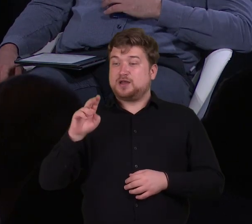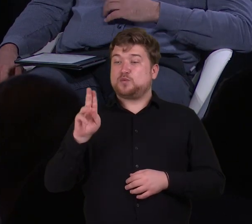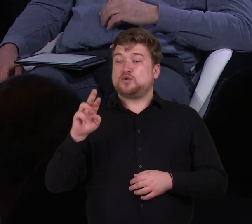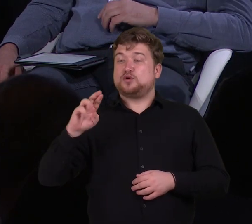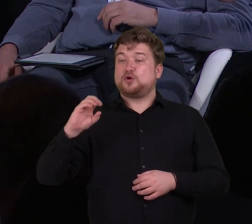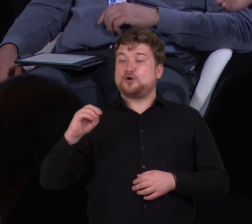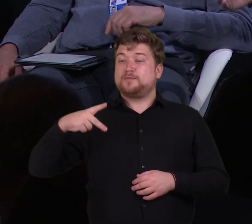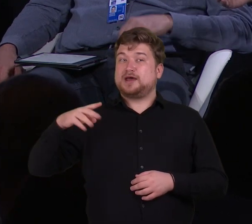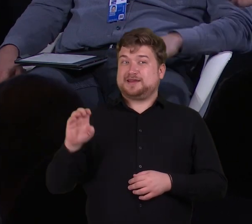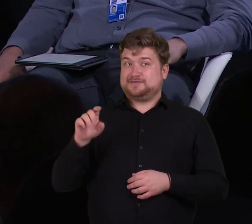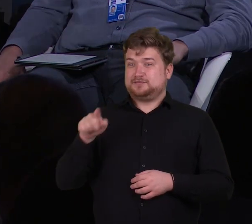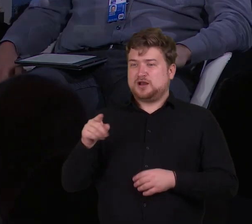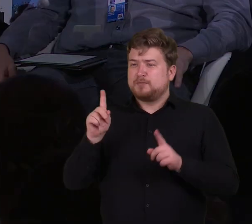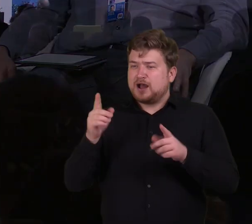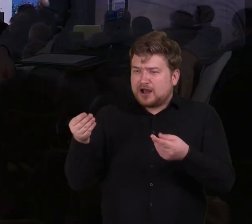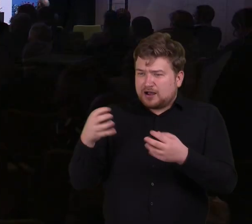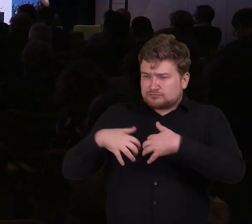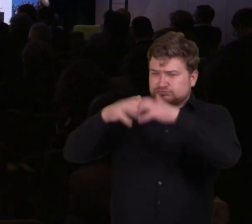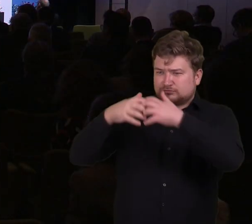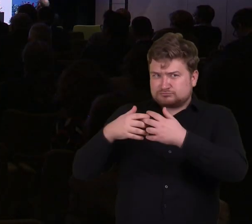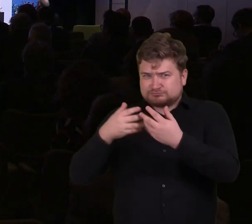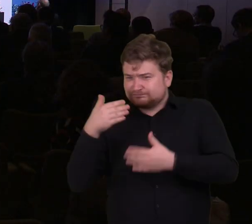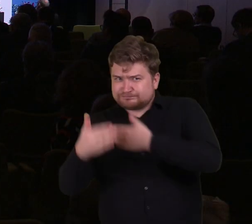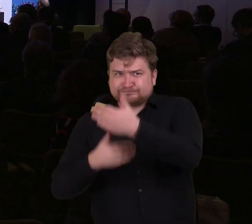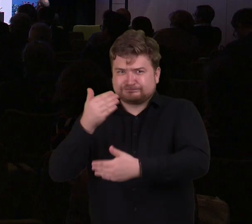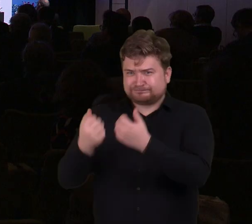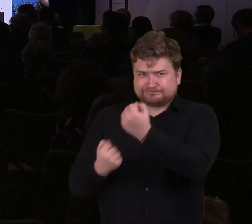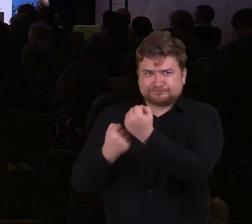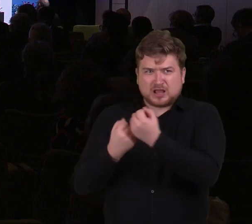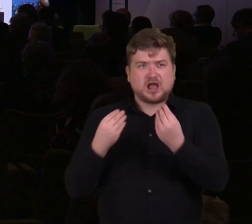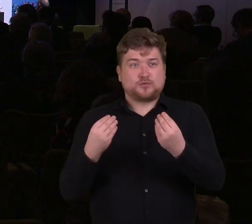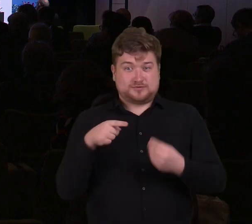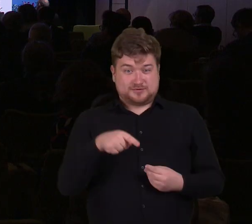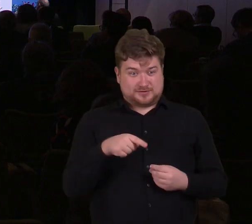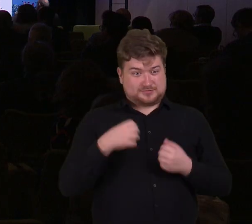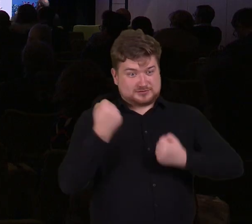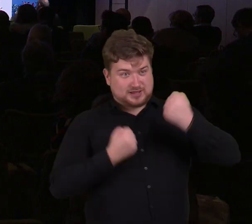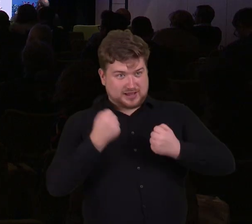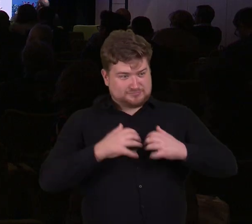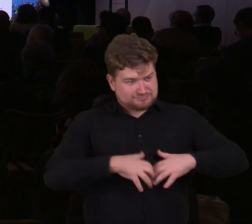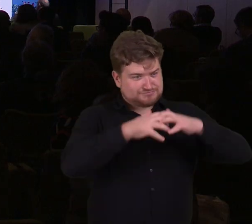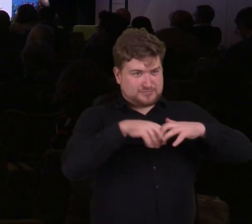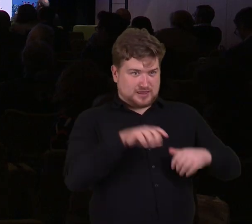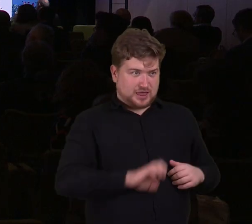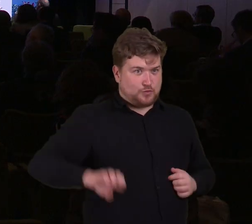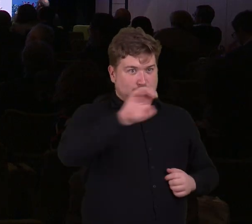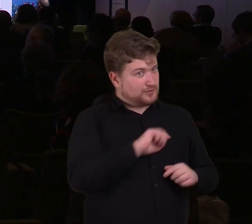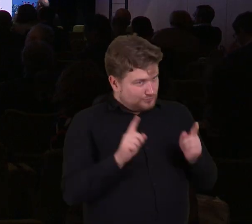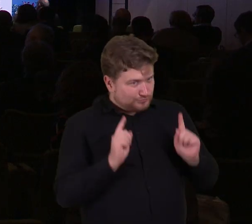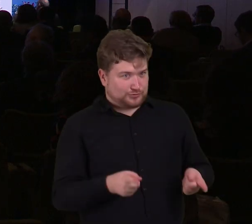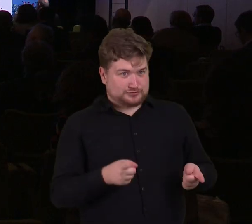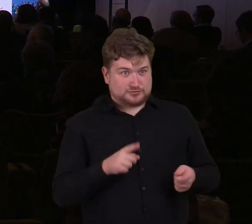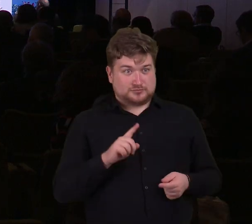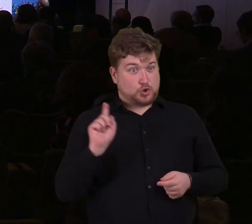important for the European market. That's where we're getting money from the rest of the world into the European Union. We are